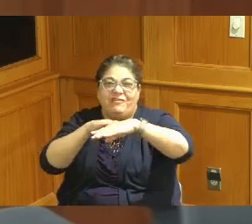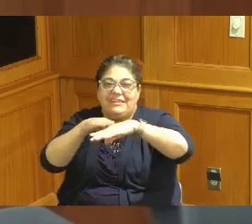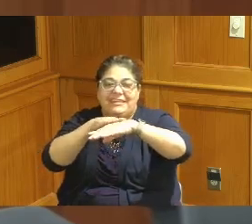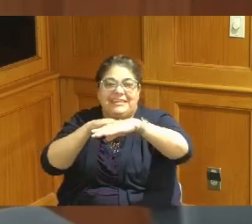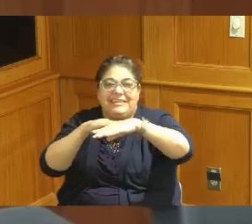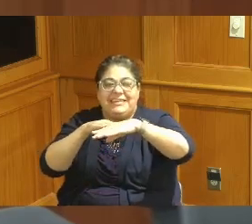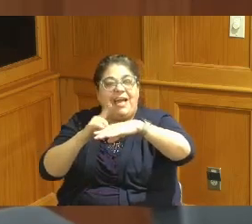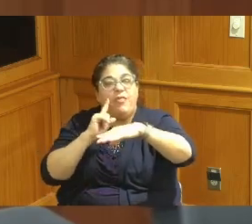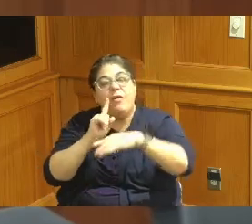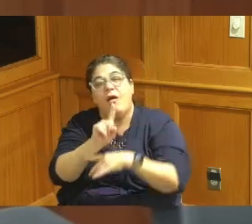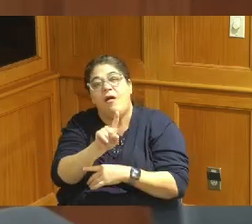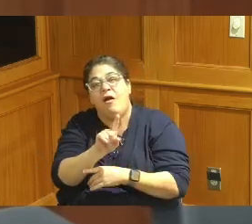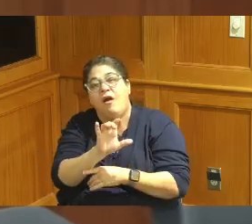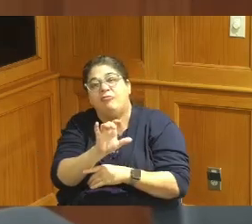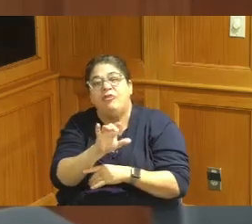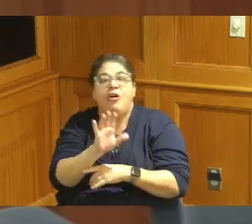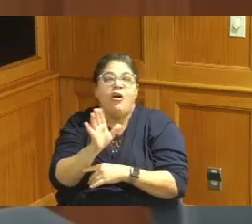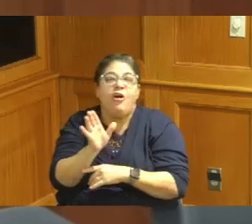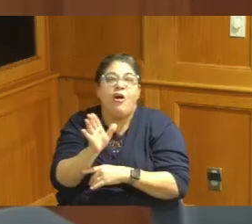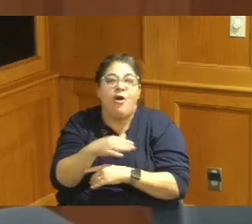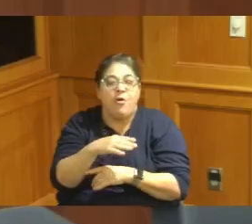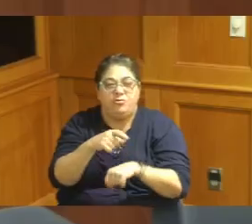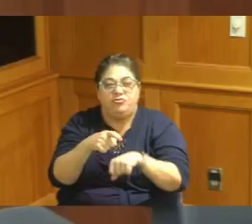another few hundred homes in the county